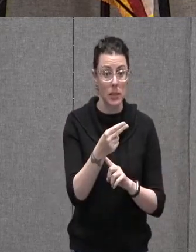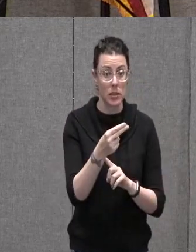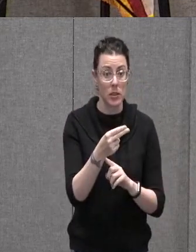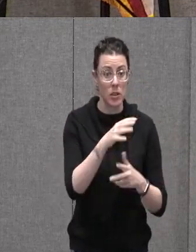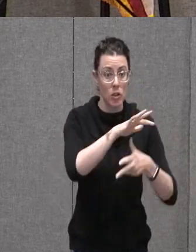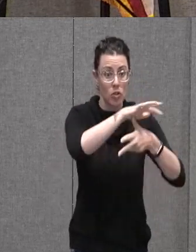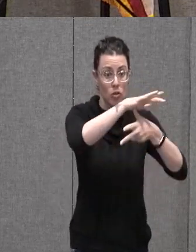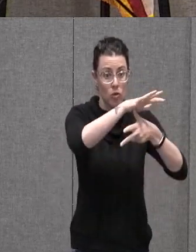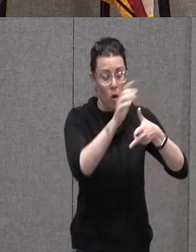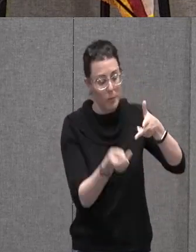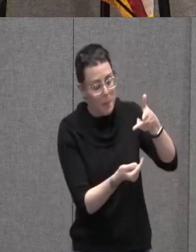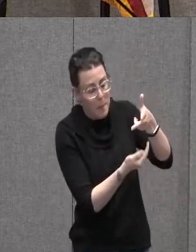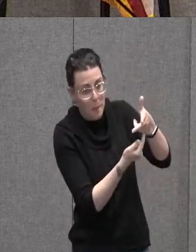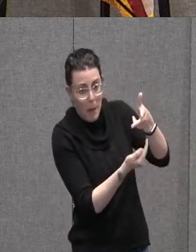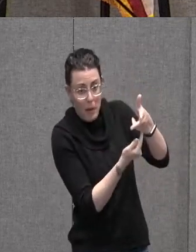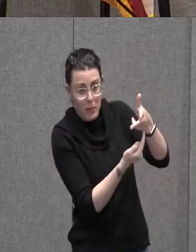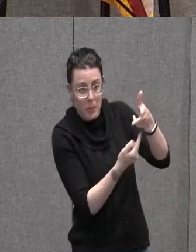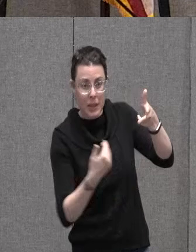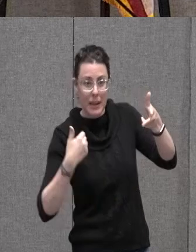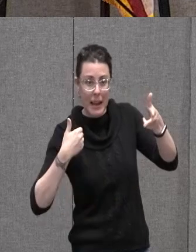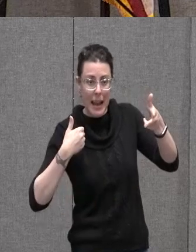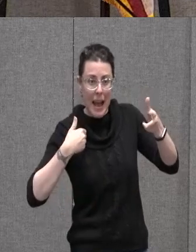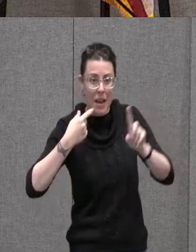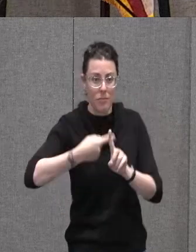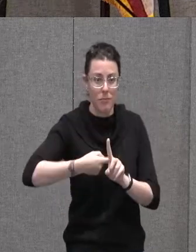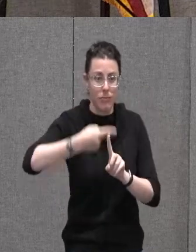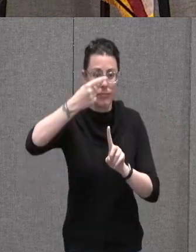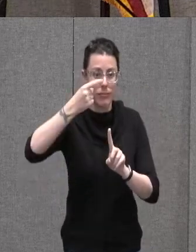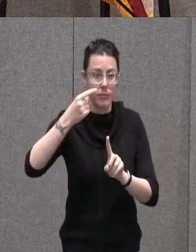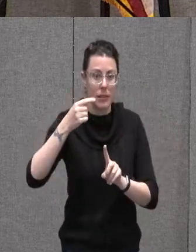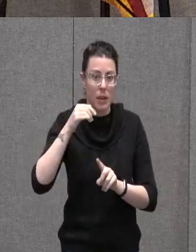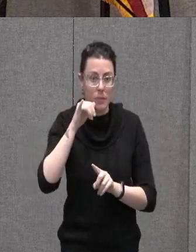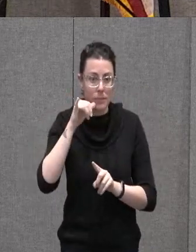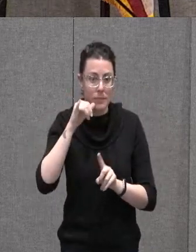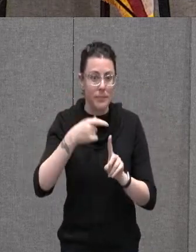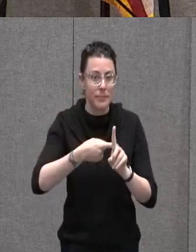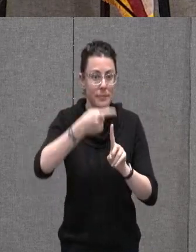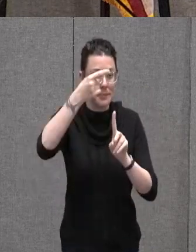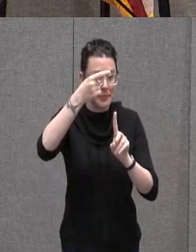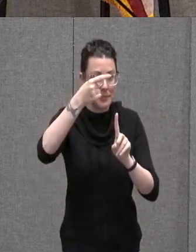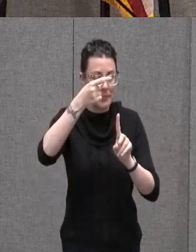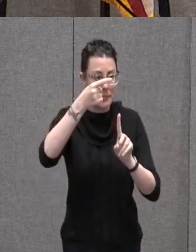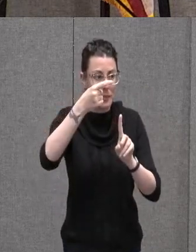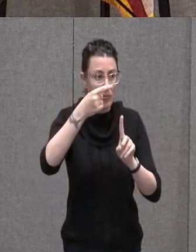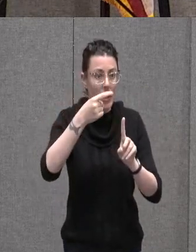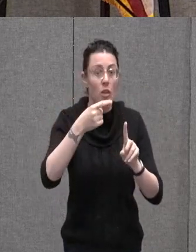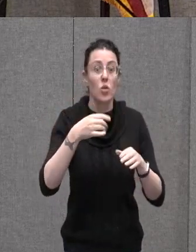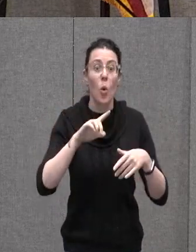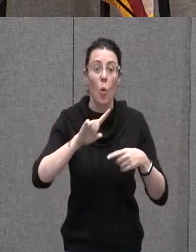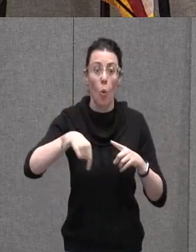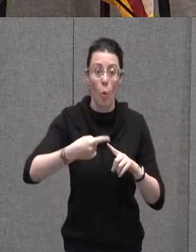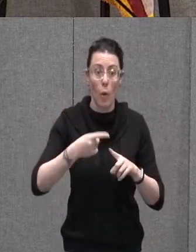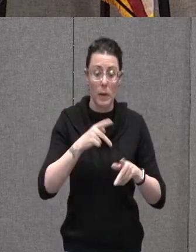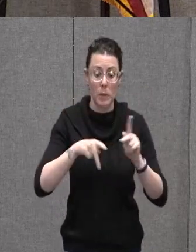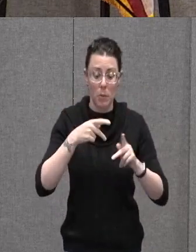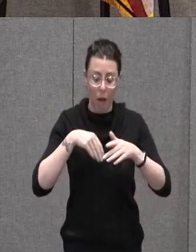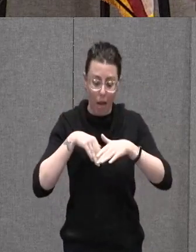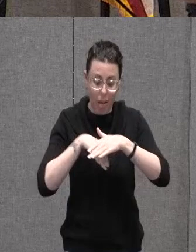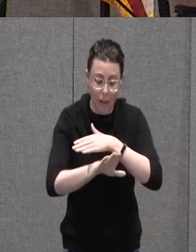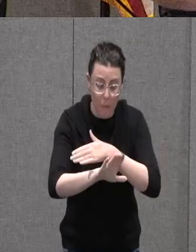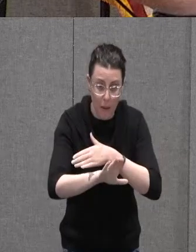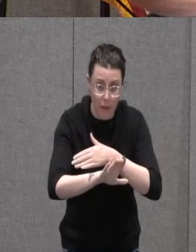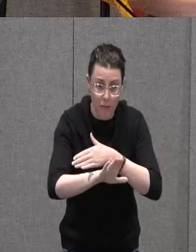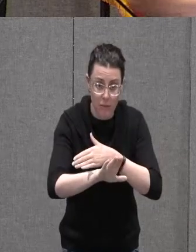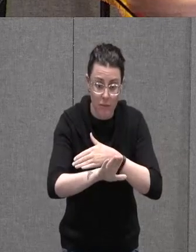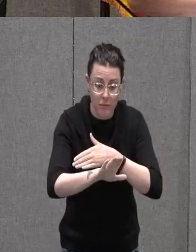with thermometers. Wow. So that they could take the temperature of people coming into a building from outside and above. So the drone